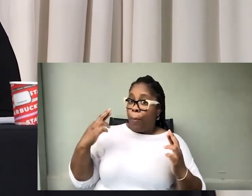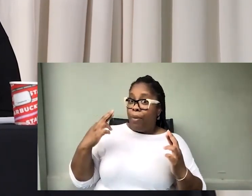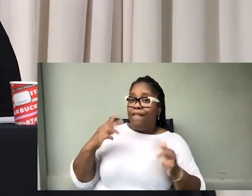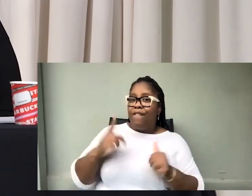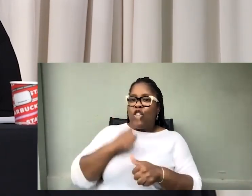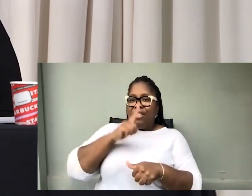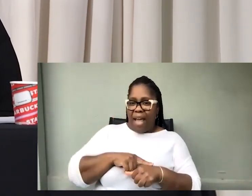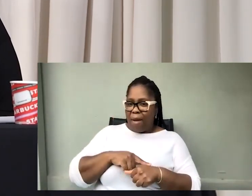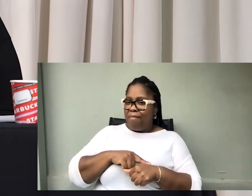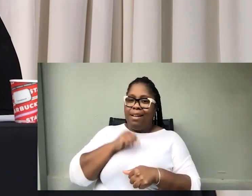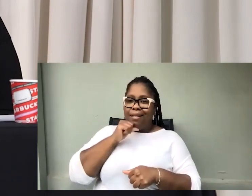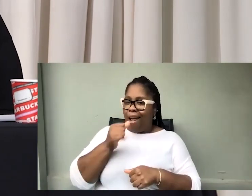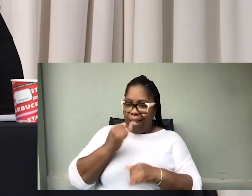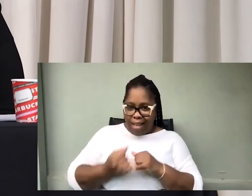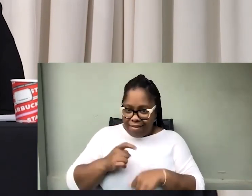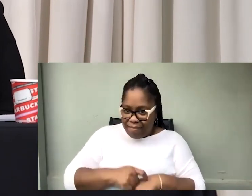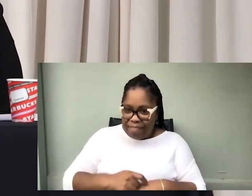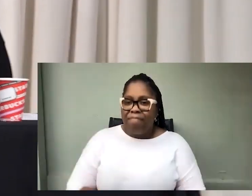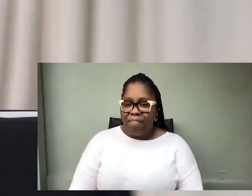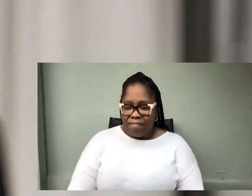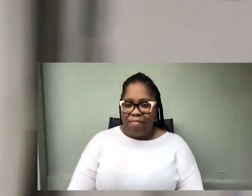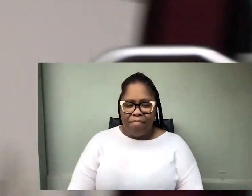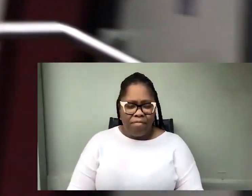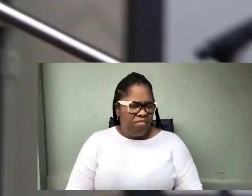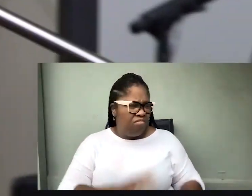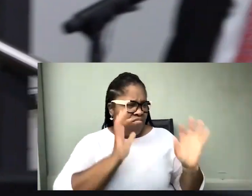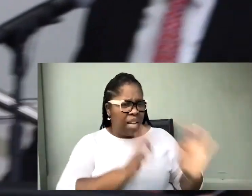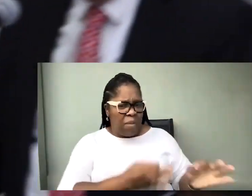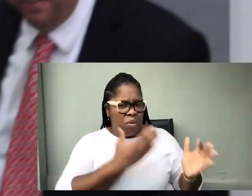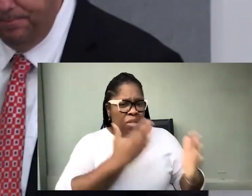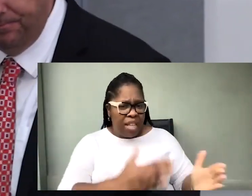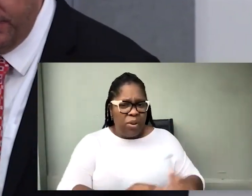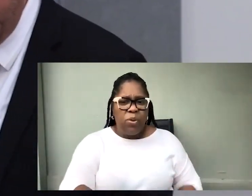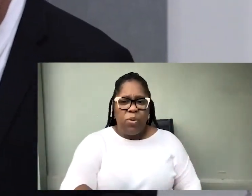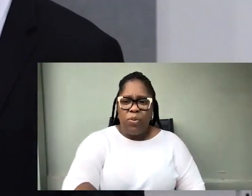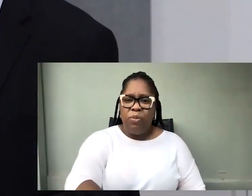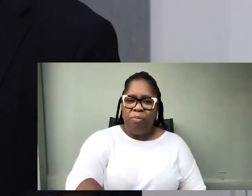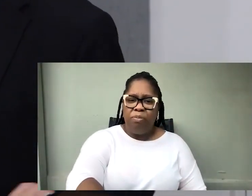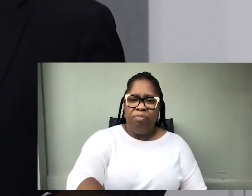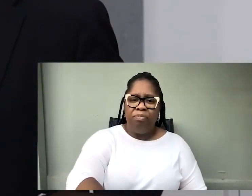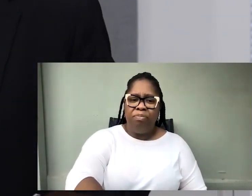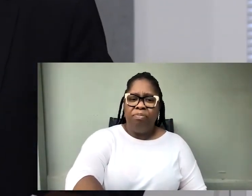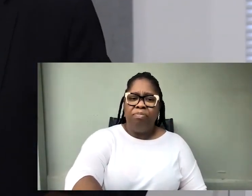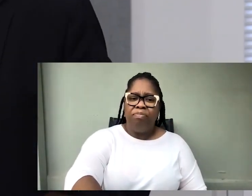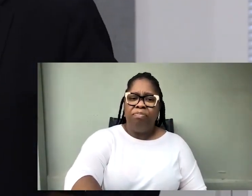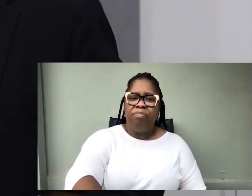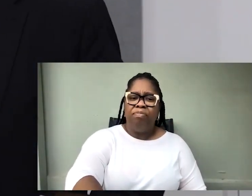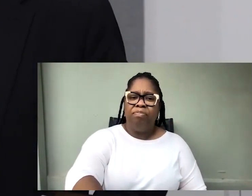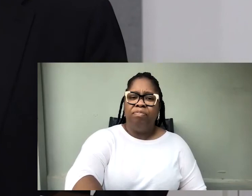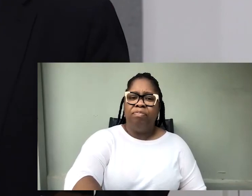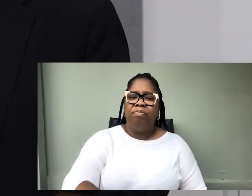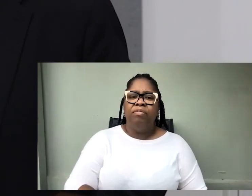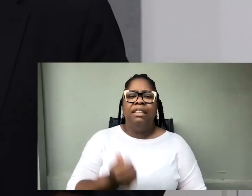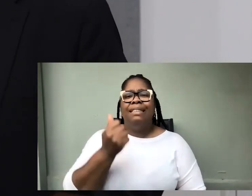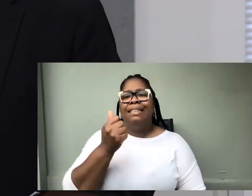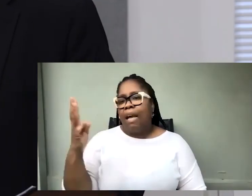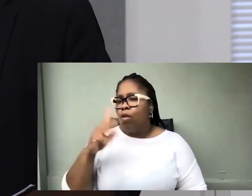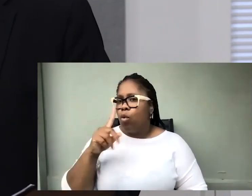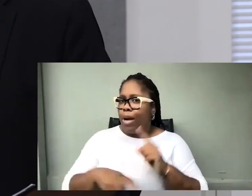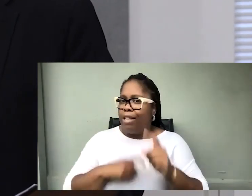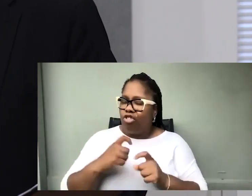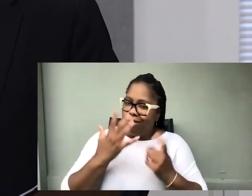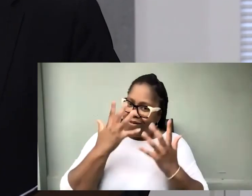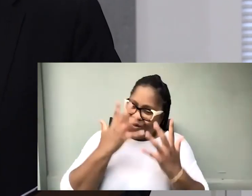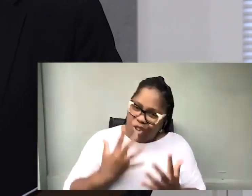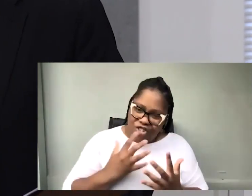many conversations that we have in the near future. Absolutely, thank you. There are several questions that we unfortunately